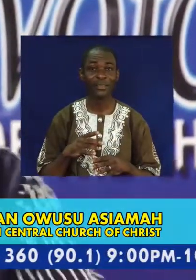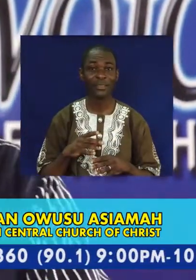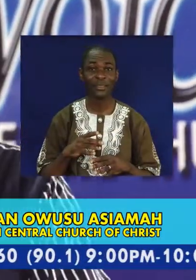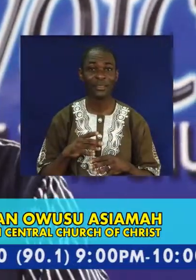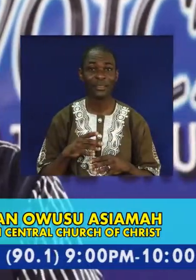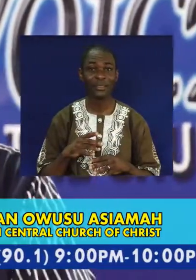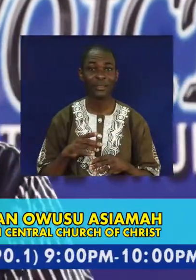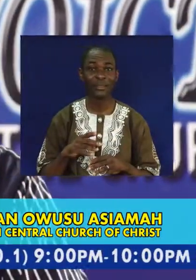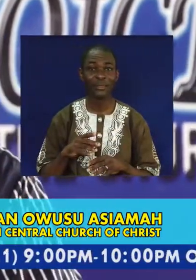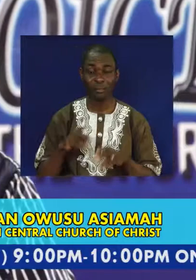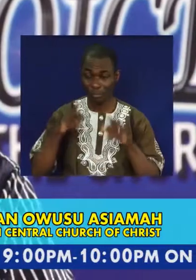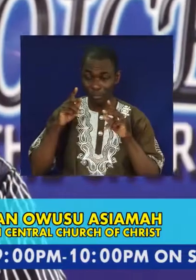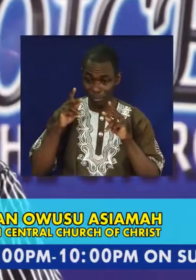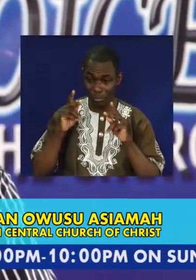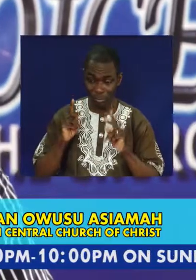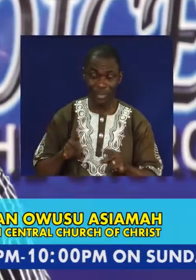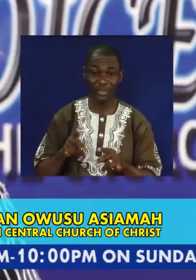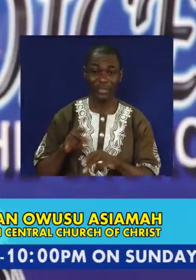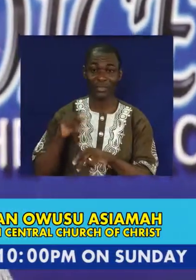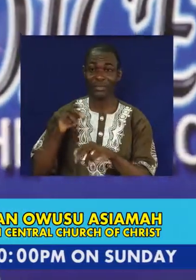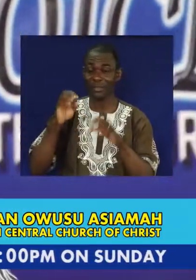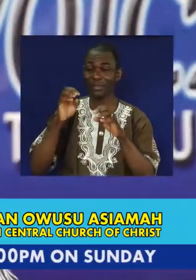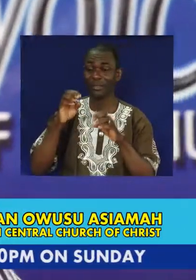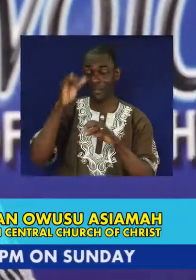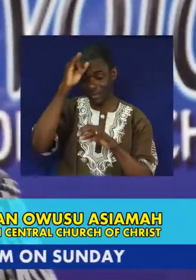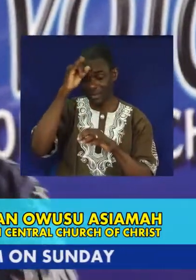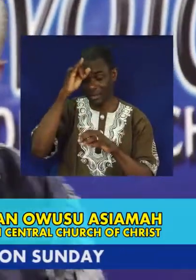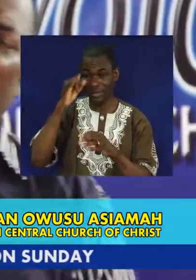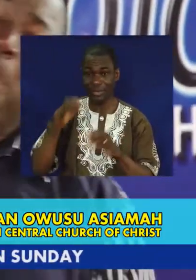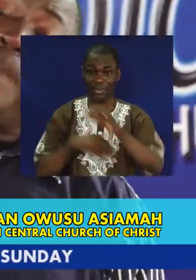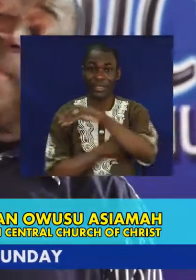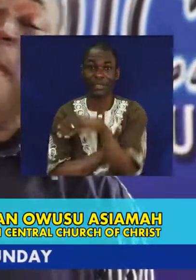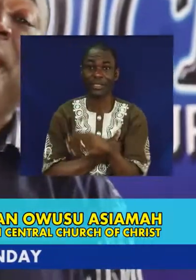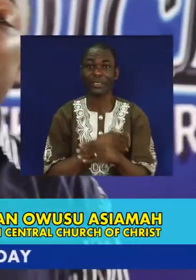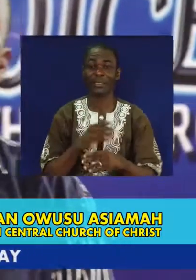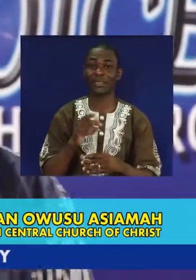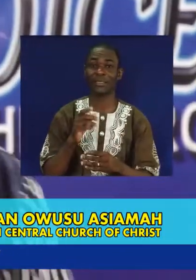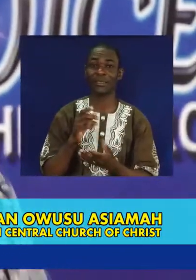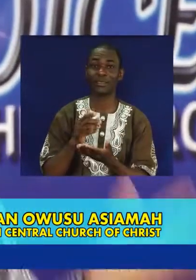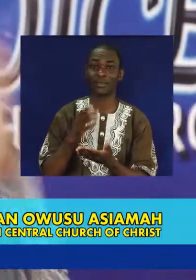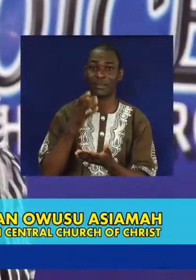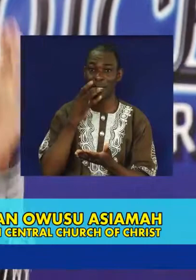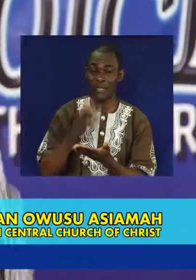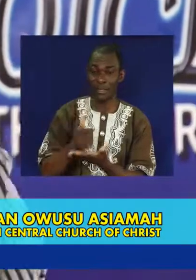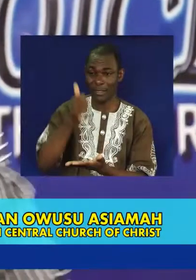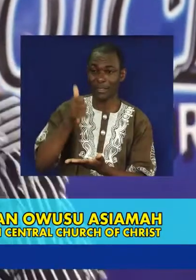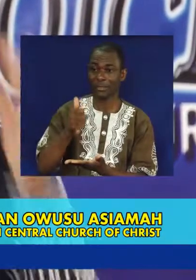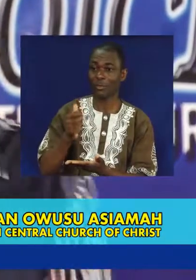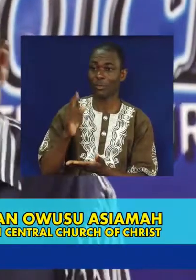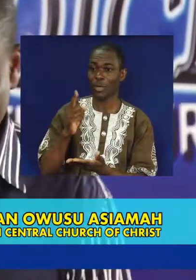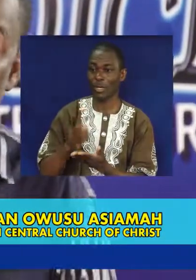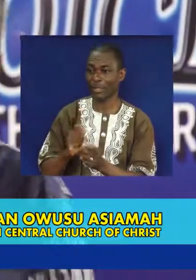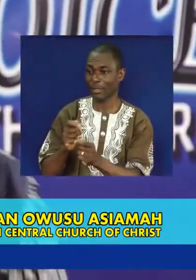amudi akire no me da popa e wuti me na sika o pepe bebre e de asam a president